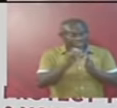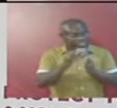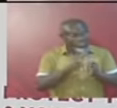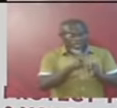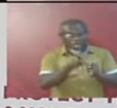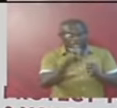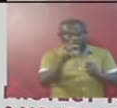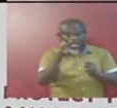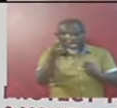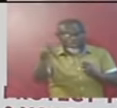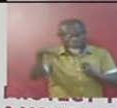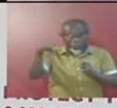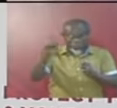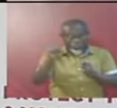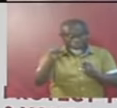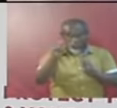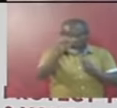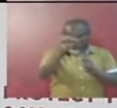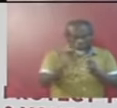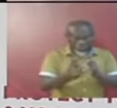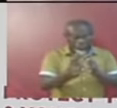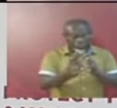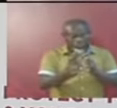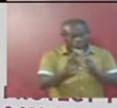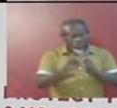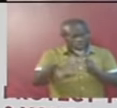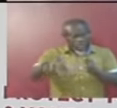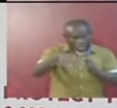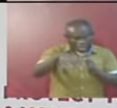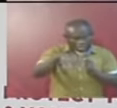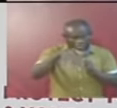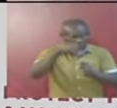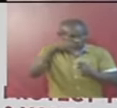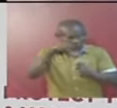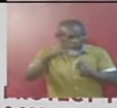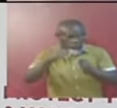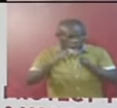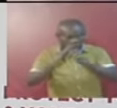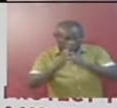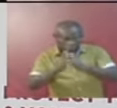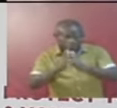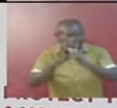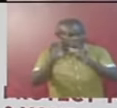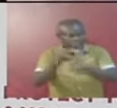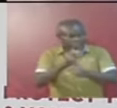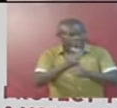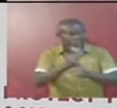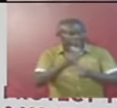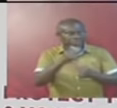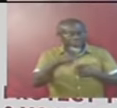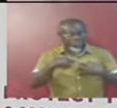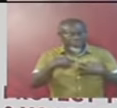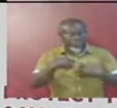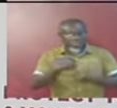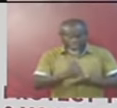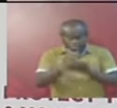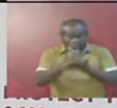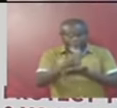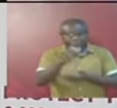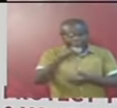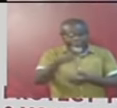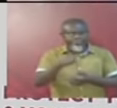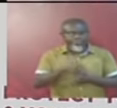that's the best way to respond to the long-term effects of this pandemic, to make sure that people who develop mental